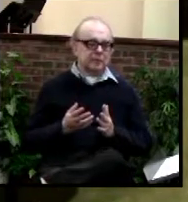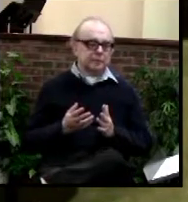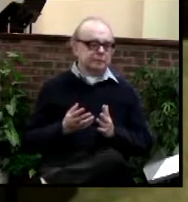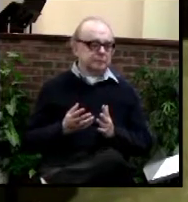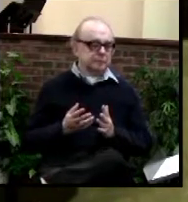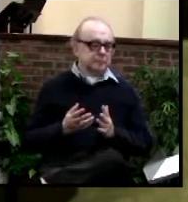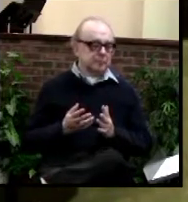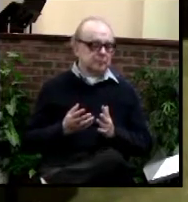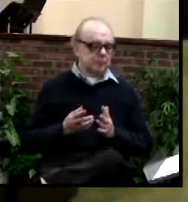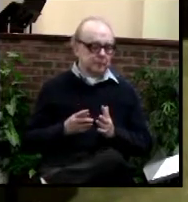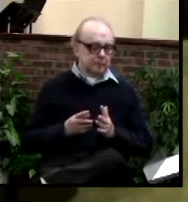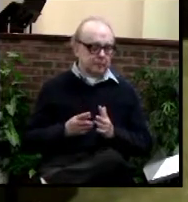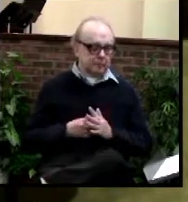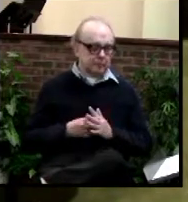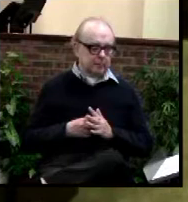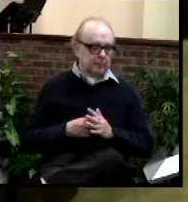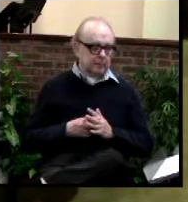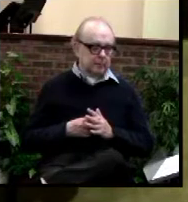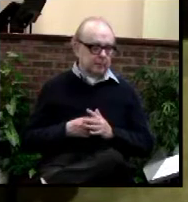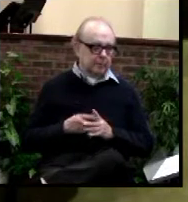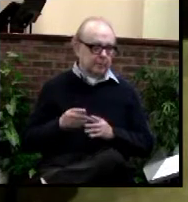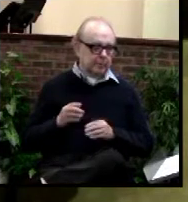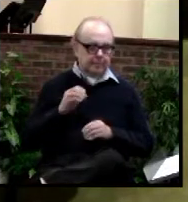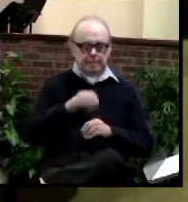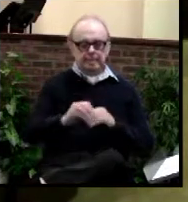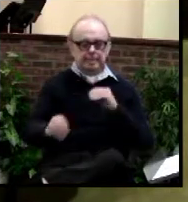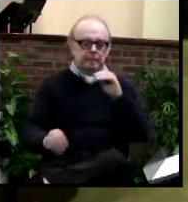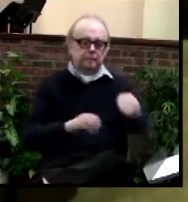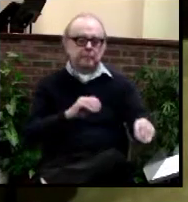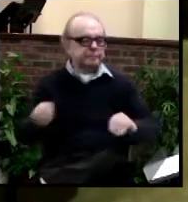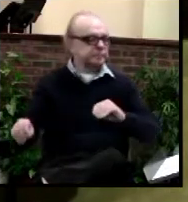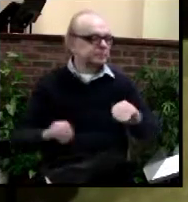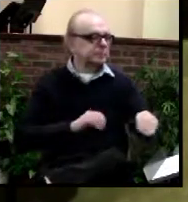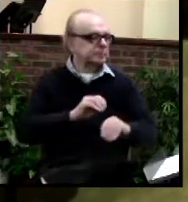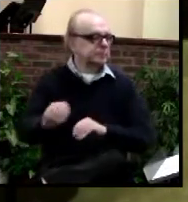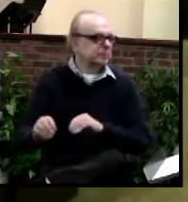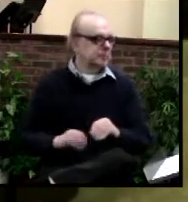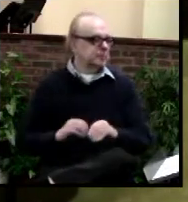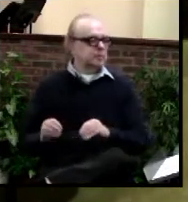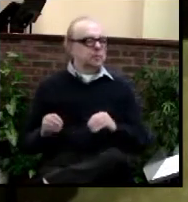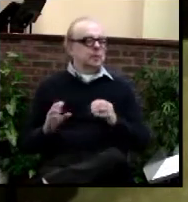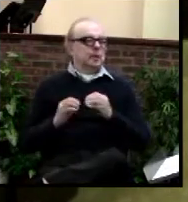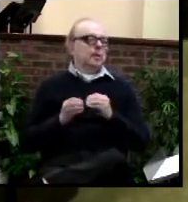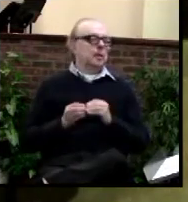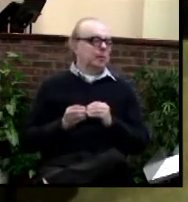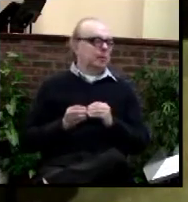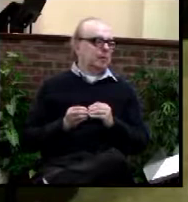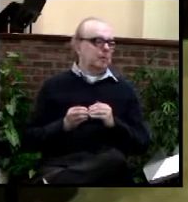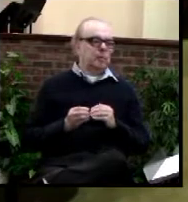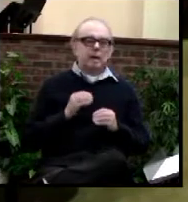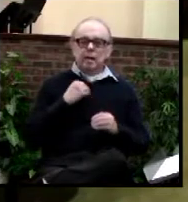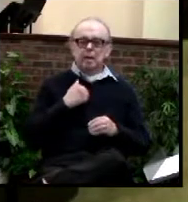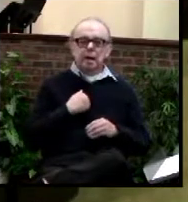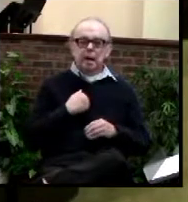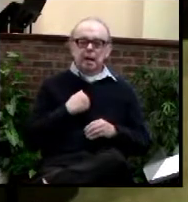is, if they just start sowing here and sowing there, the production is not going to be as much in